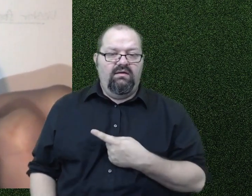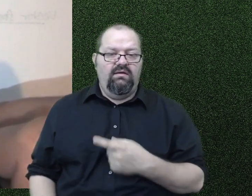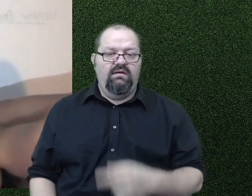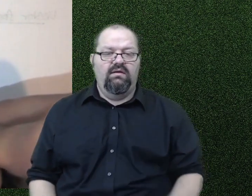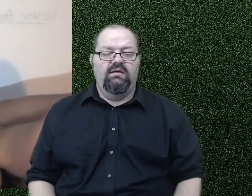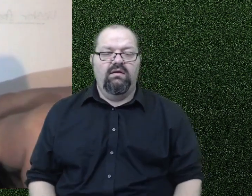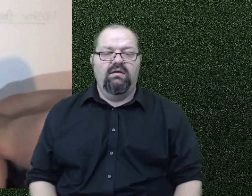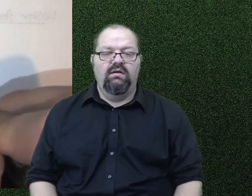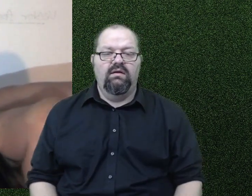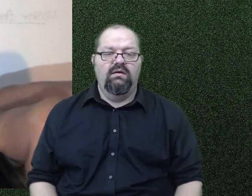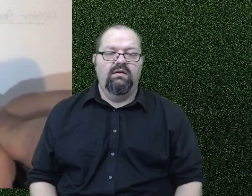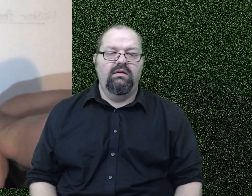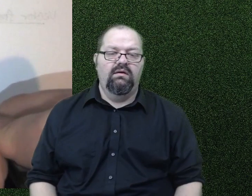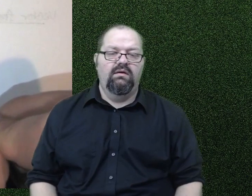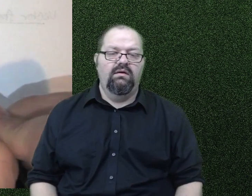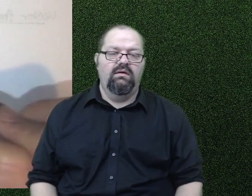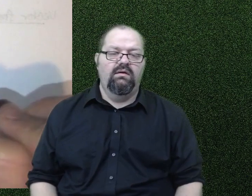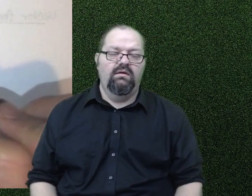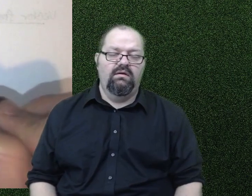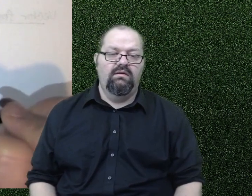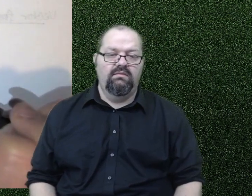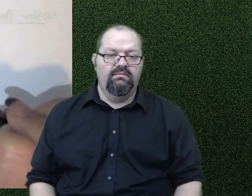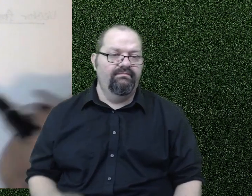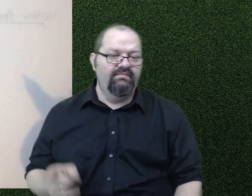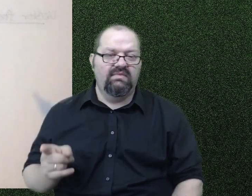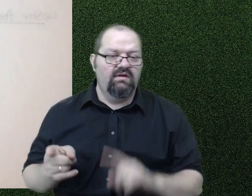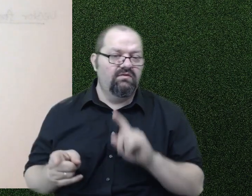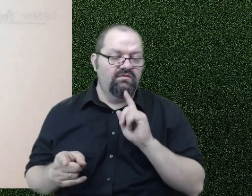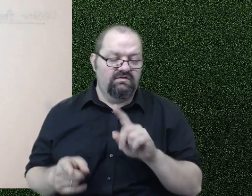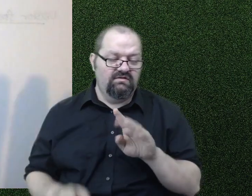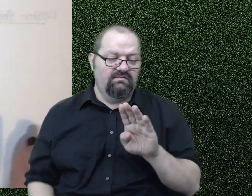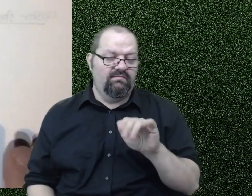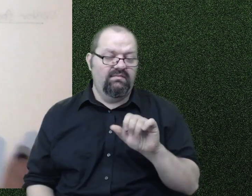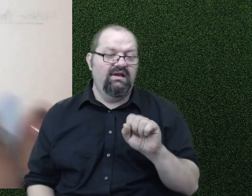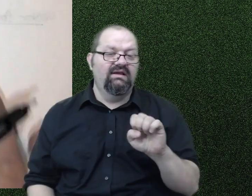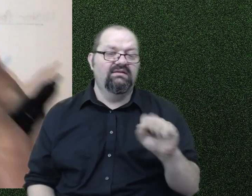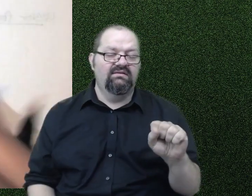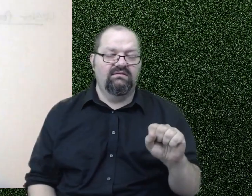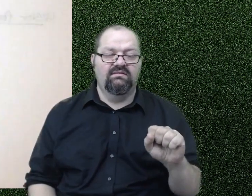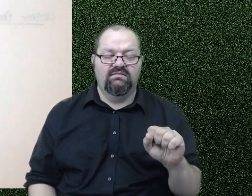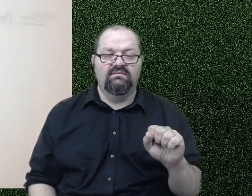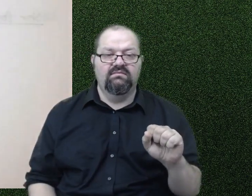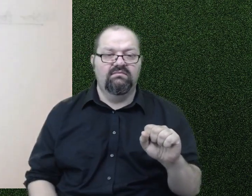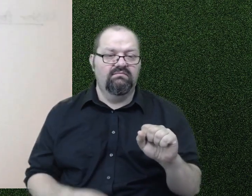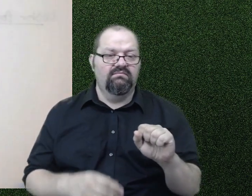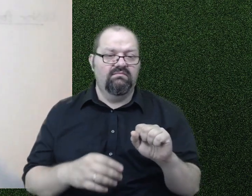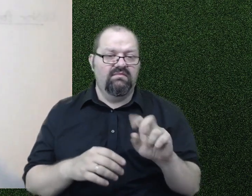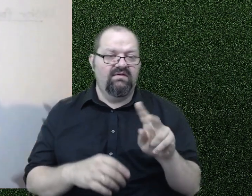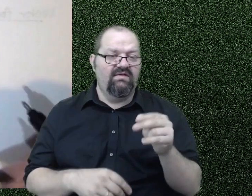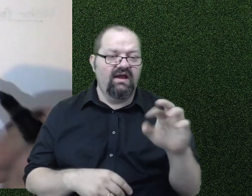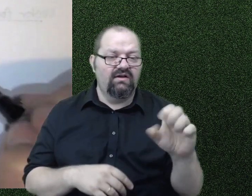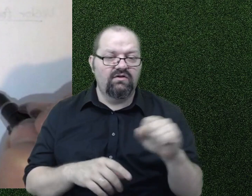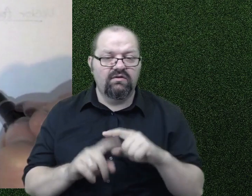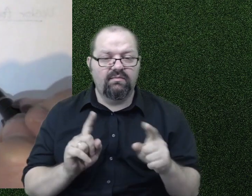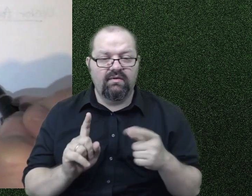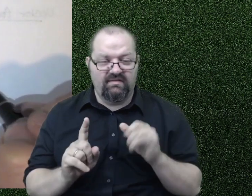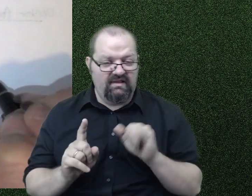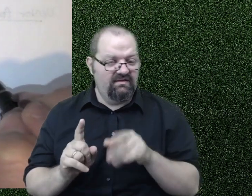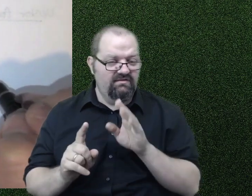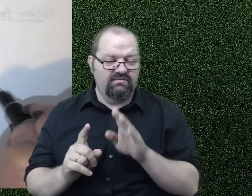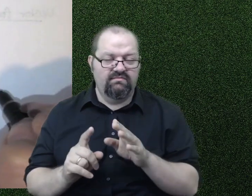E1, E2, E3, these are basis vectors, just mutually perpendicular unit